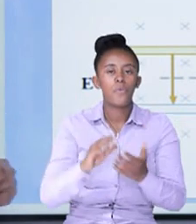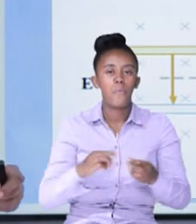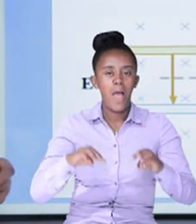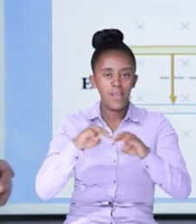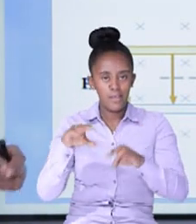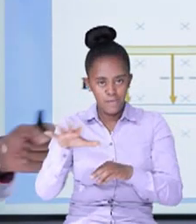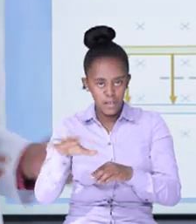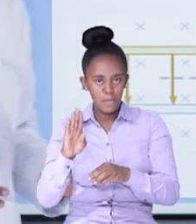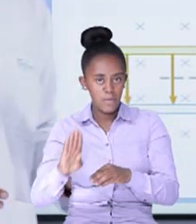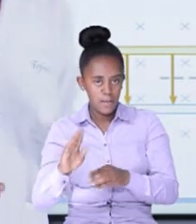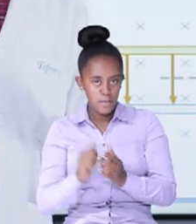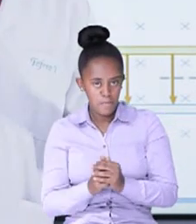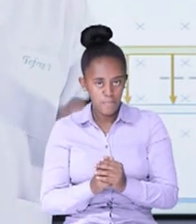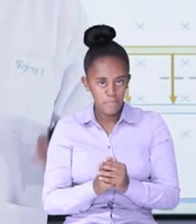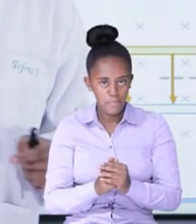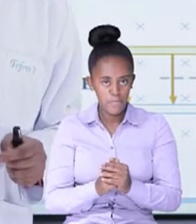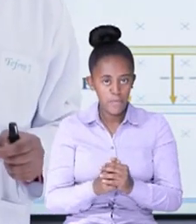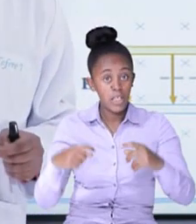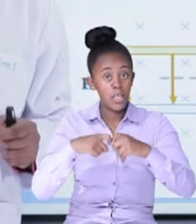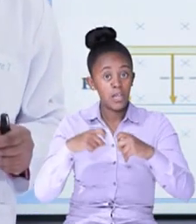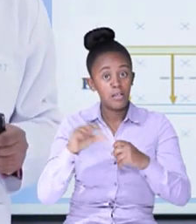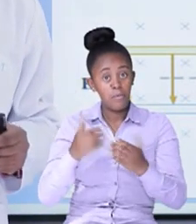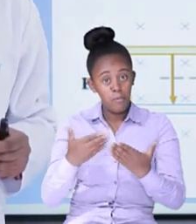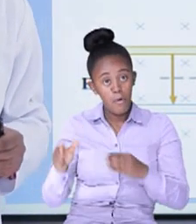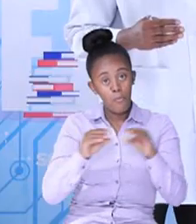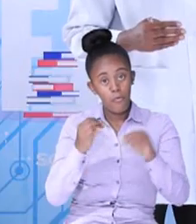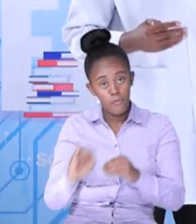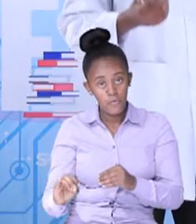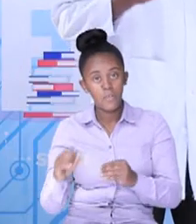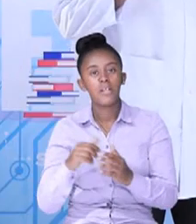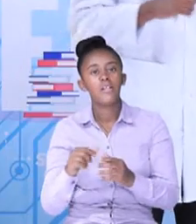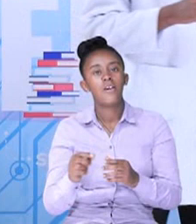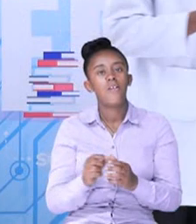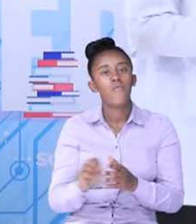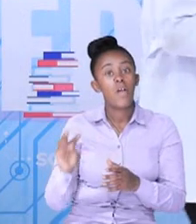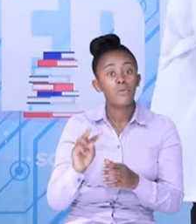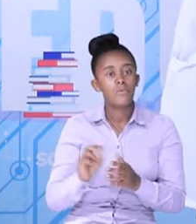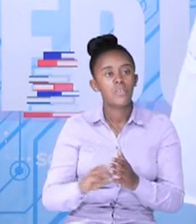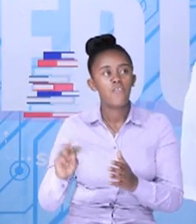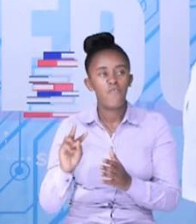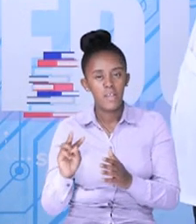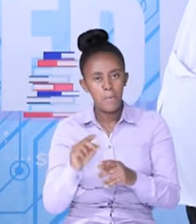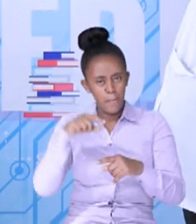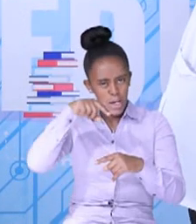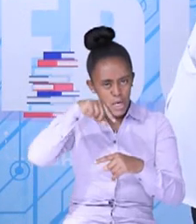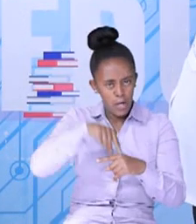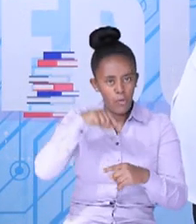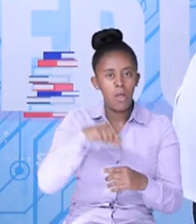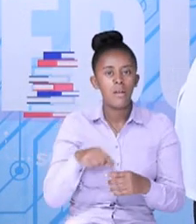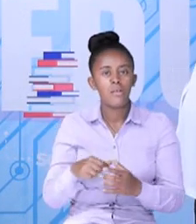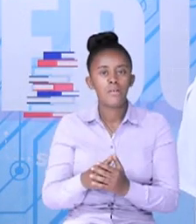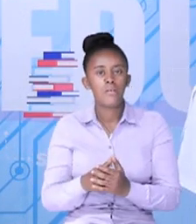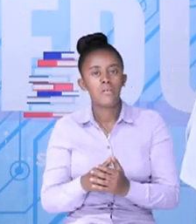field. Previously, we have said that as a charged particle is moving with a velocity v perpendicular to the magnetic field here. Let's